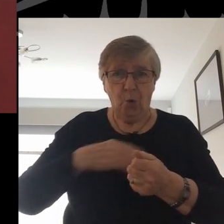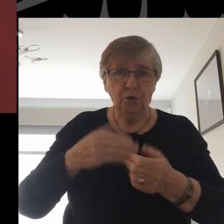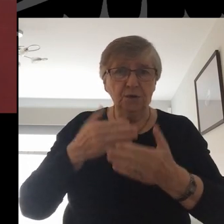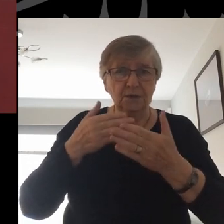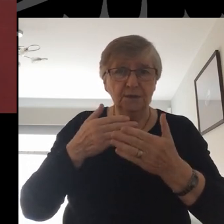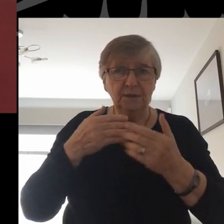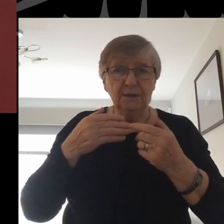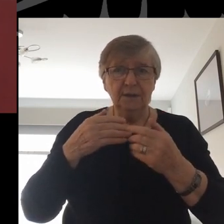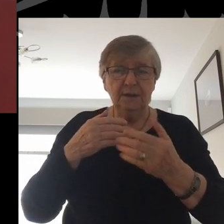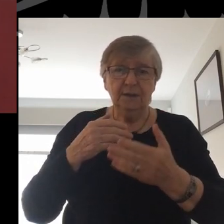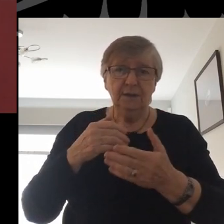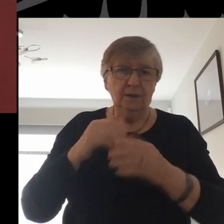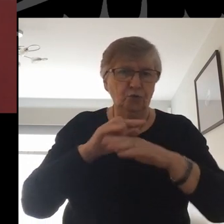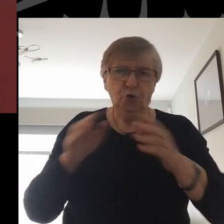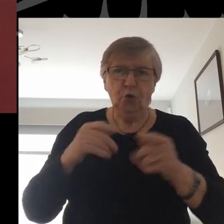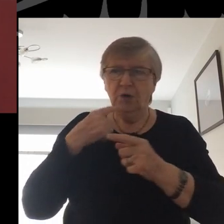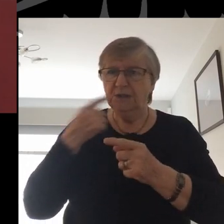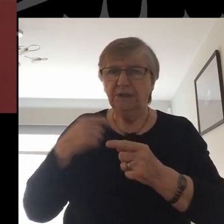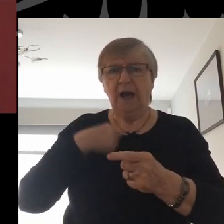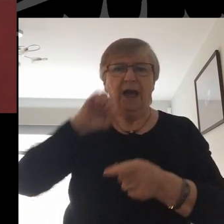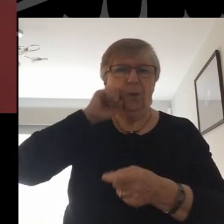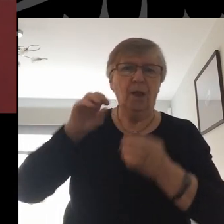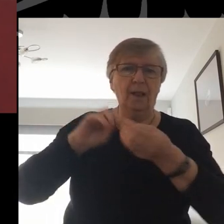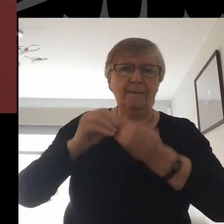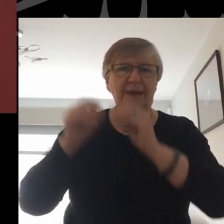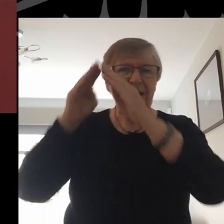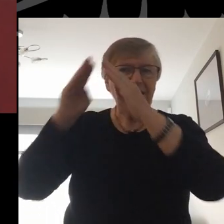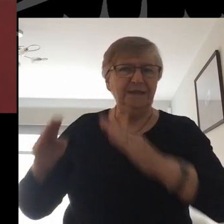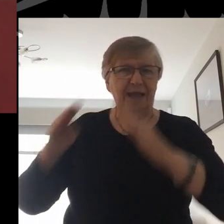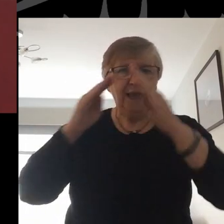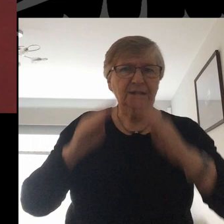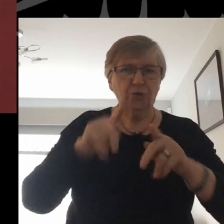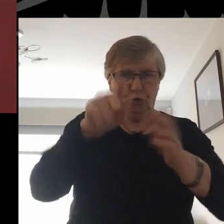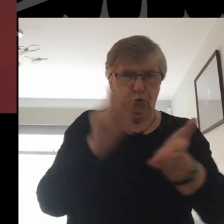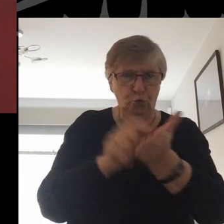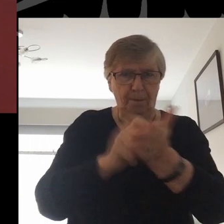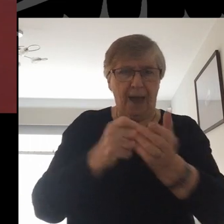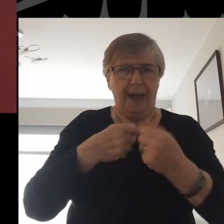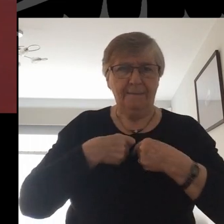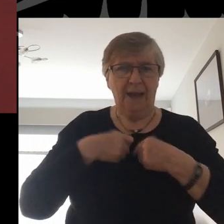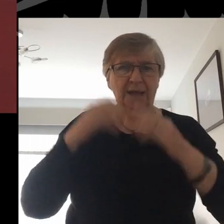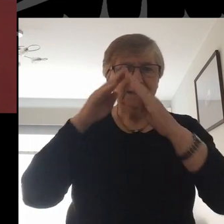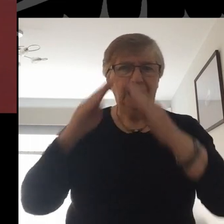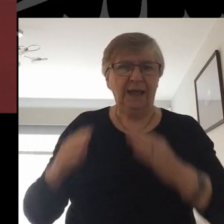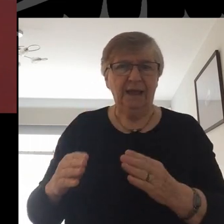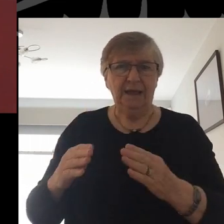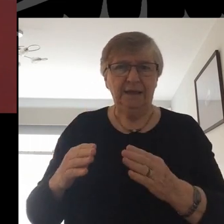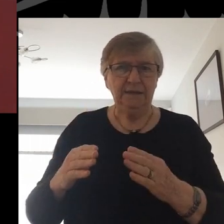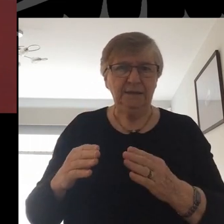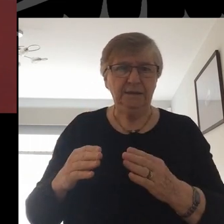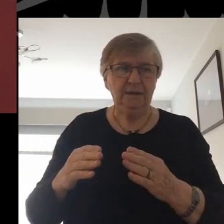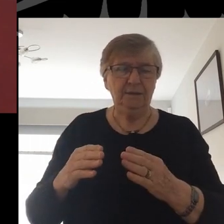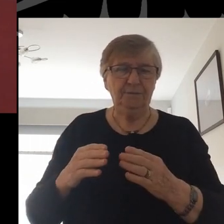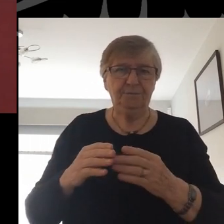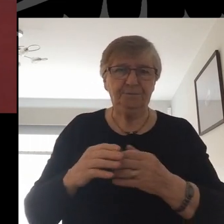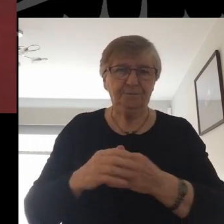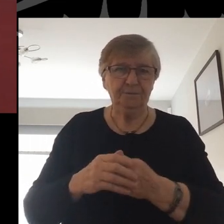He wasn't setting up tent making as some cottage industry to make a profit or trying to curry favor with